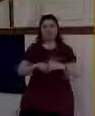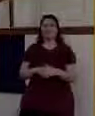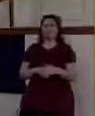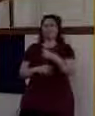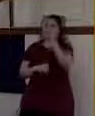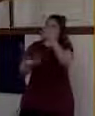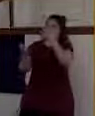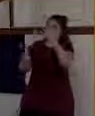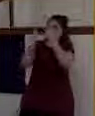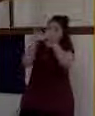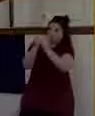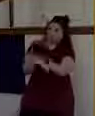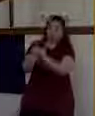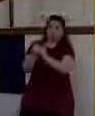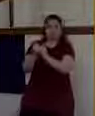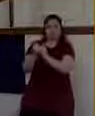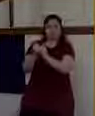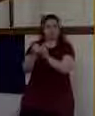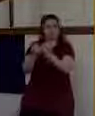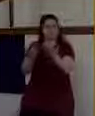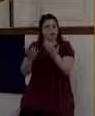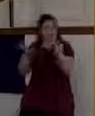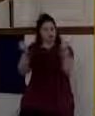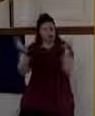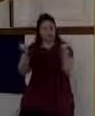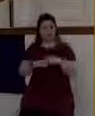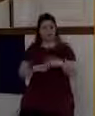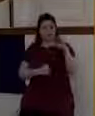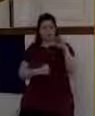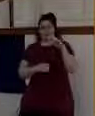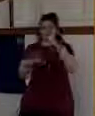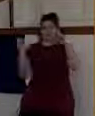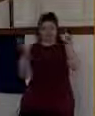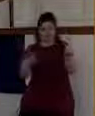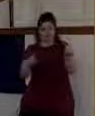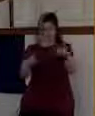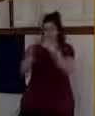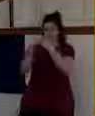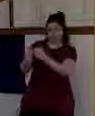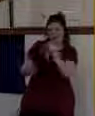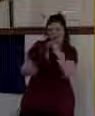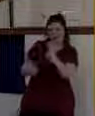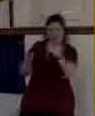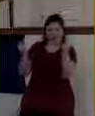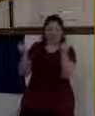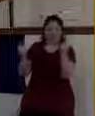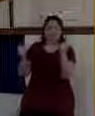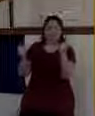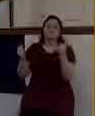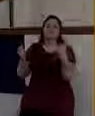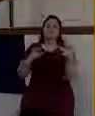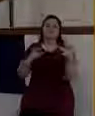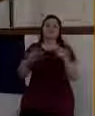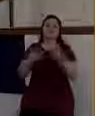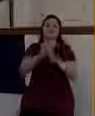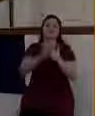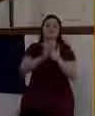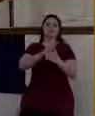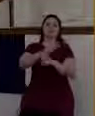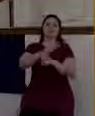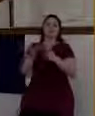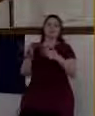says quickly. And if you don't do what the Lord says quickly, then you may open yourself up for trouble. So